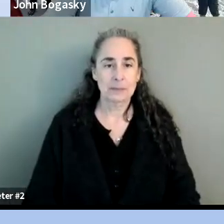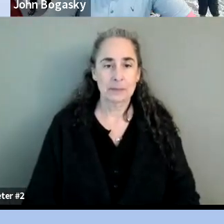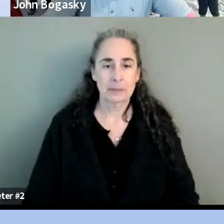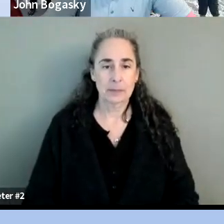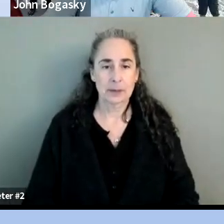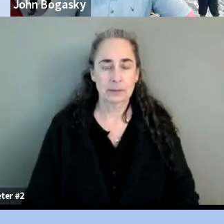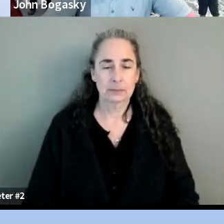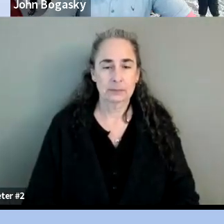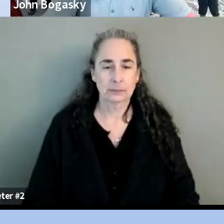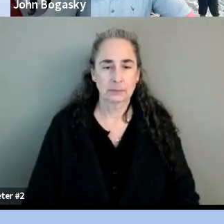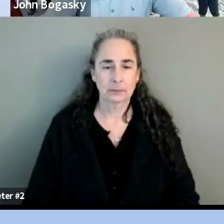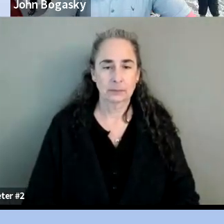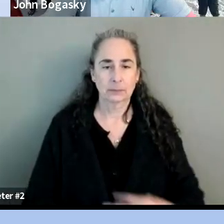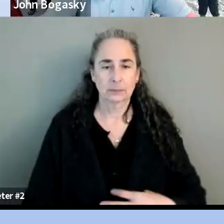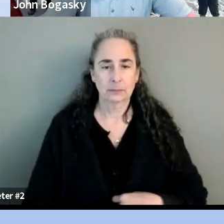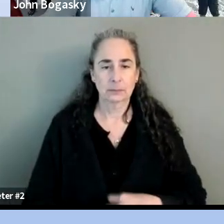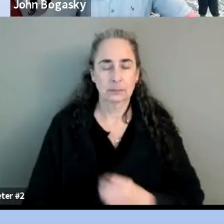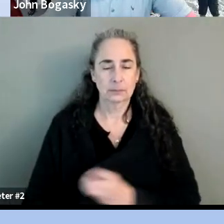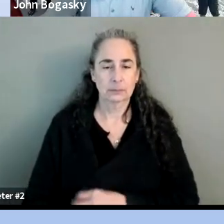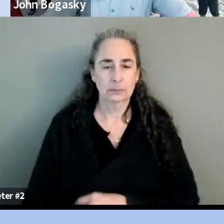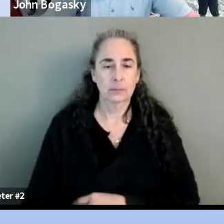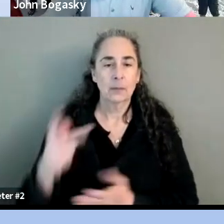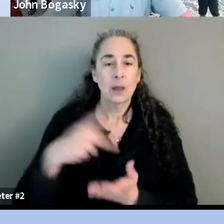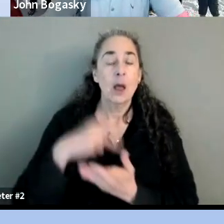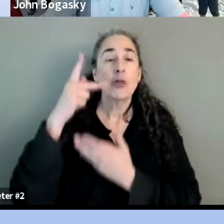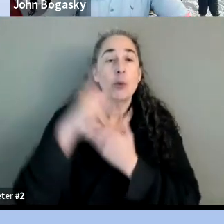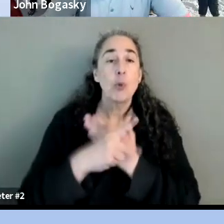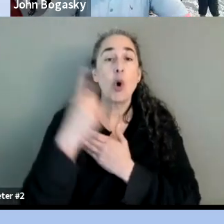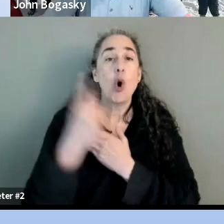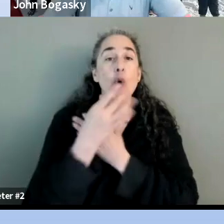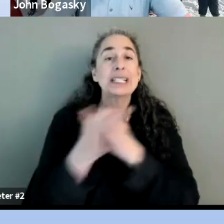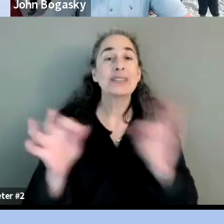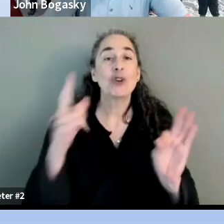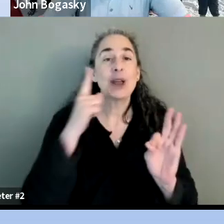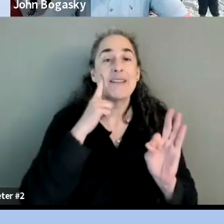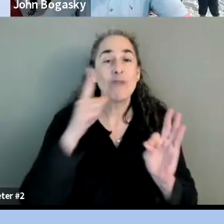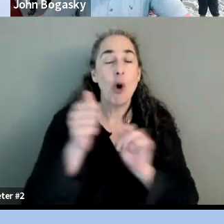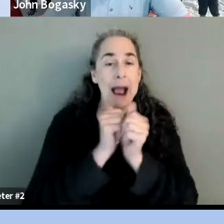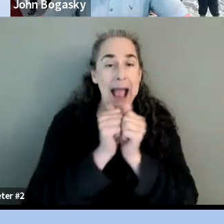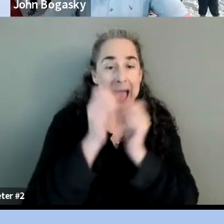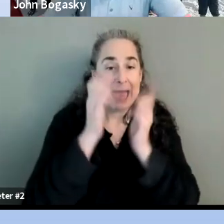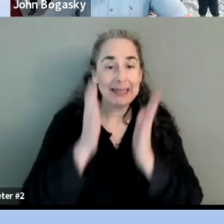The programs are always free to the athletes, and